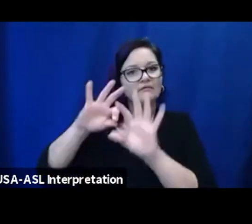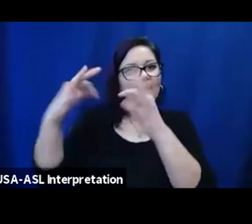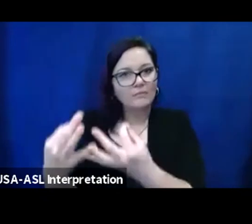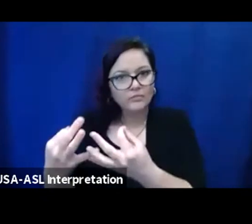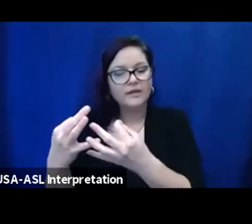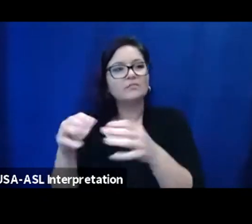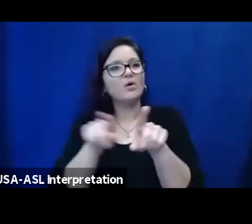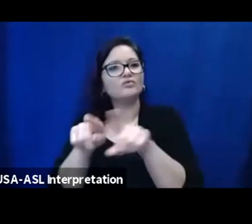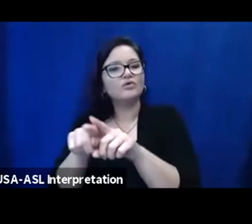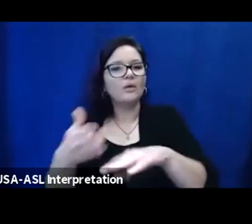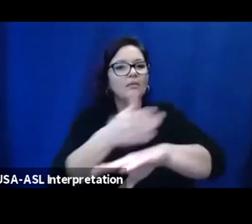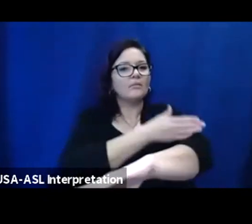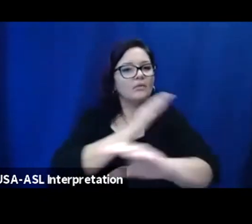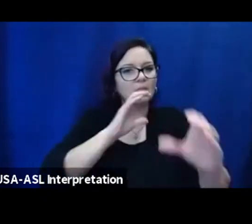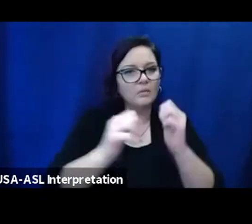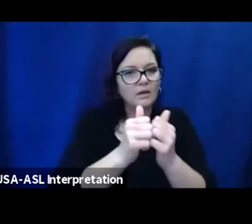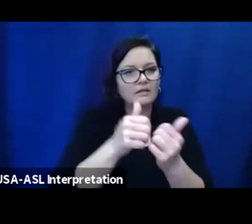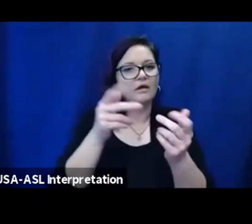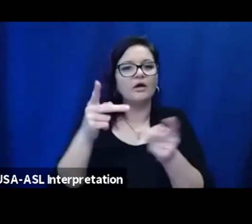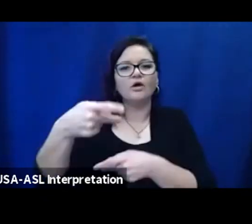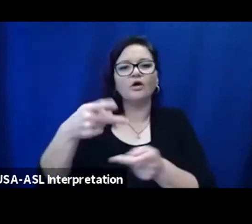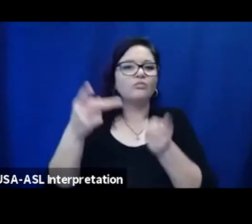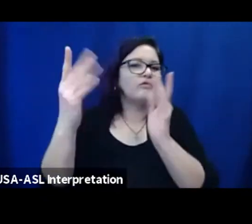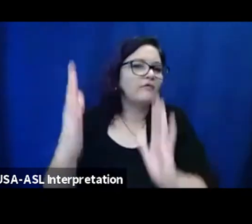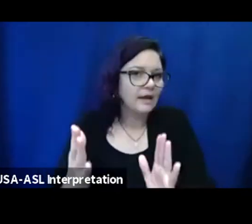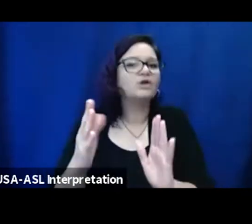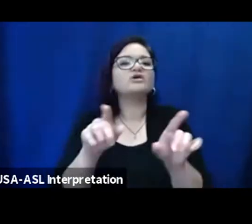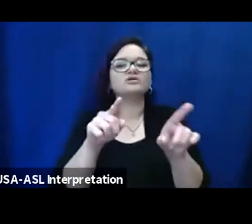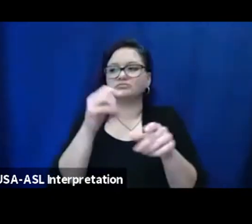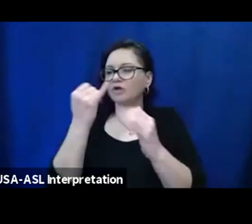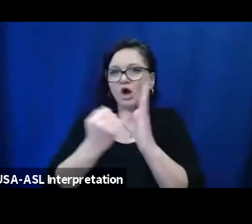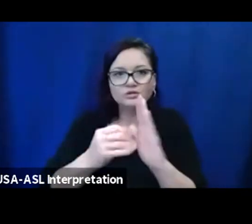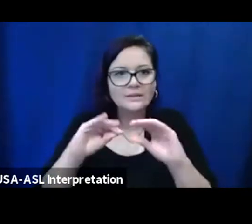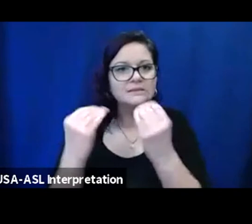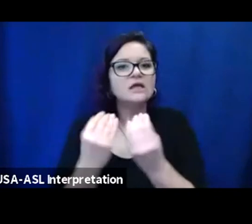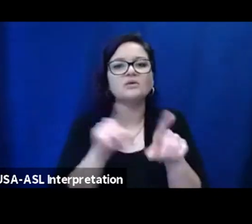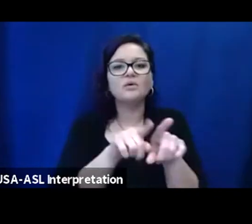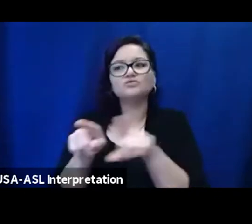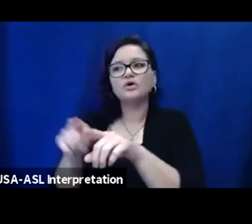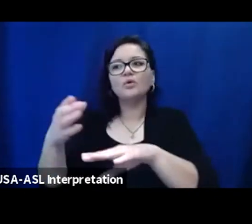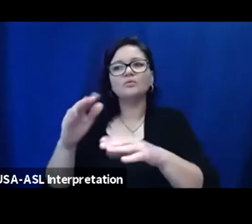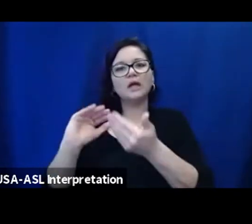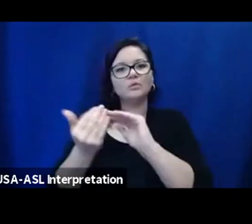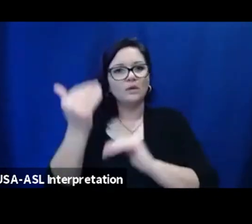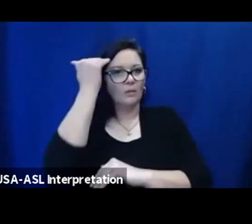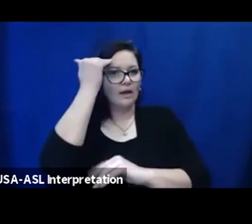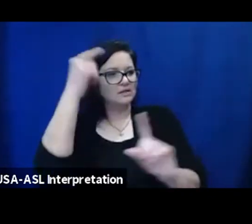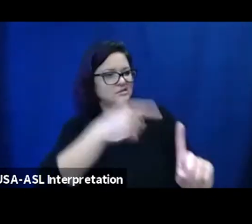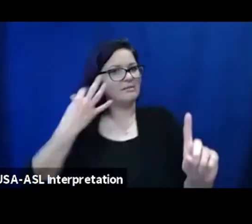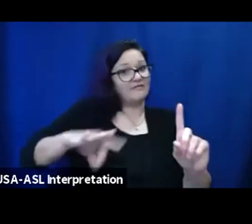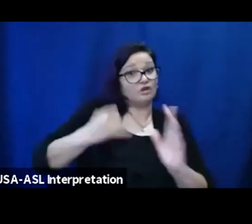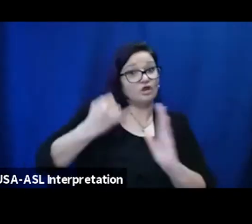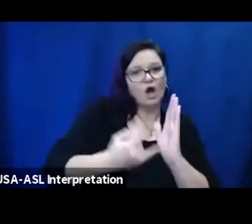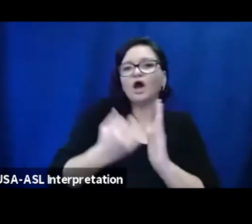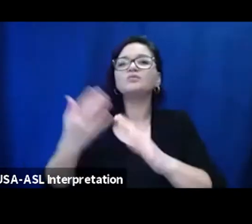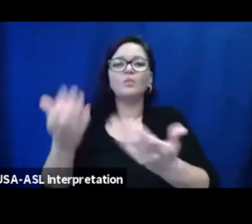providers, collaboration among arts organizations, and increased community awareness of the benefits of the arts. So we